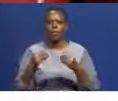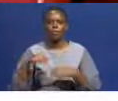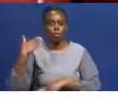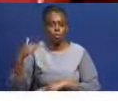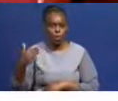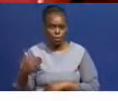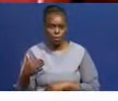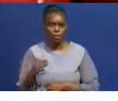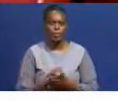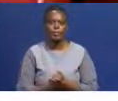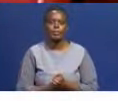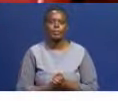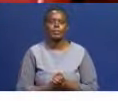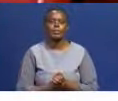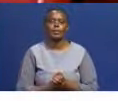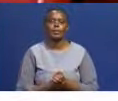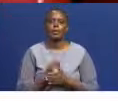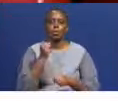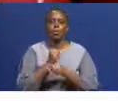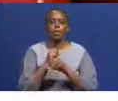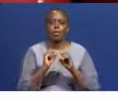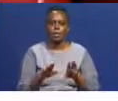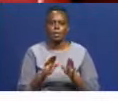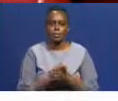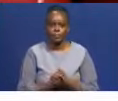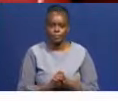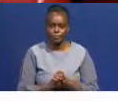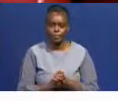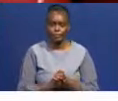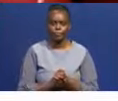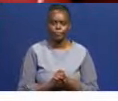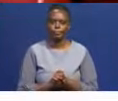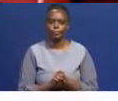time will not fly anymore.